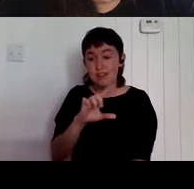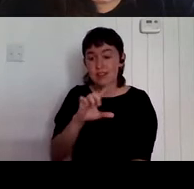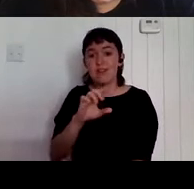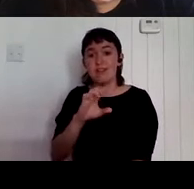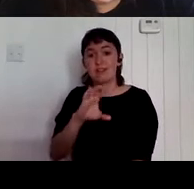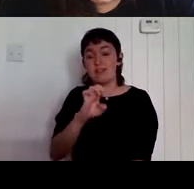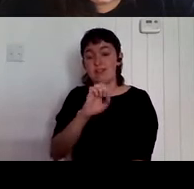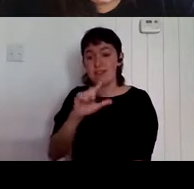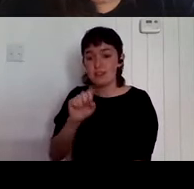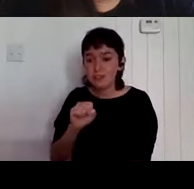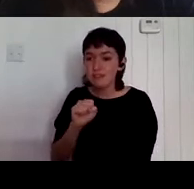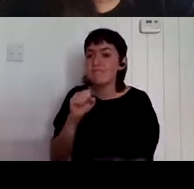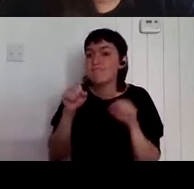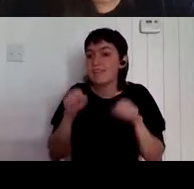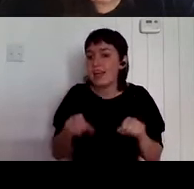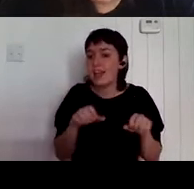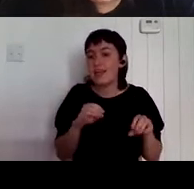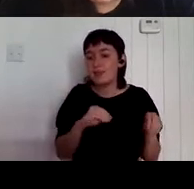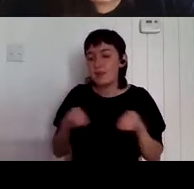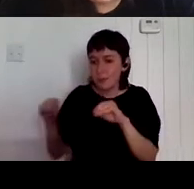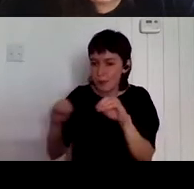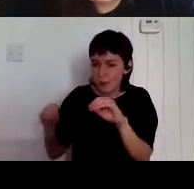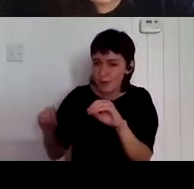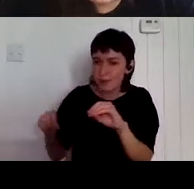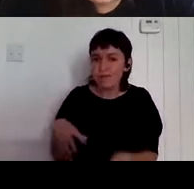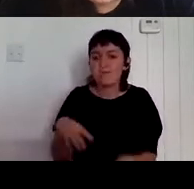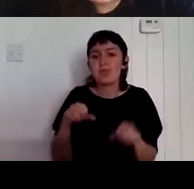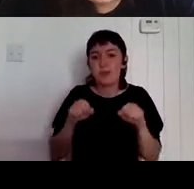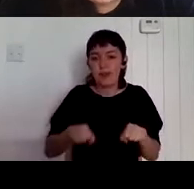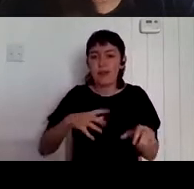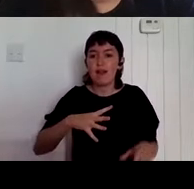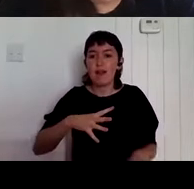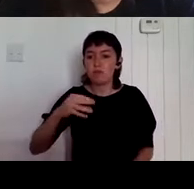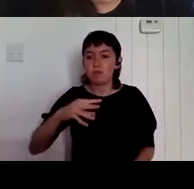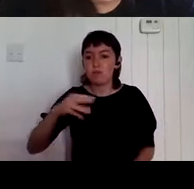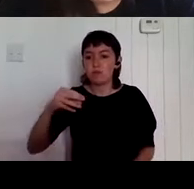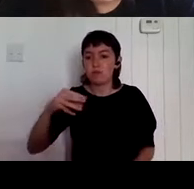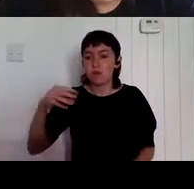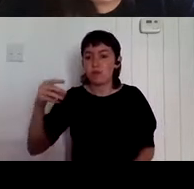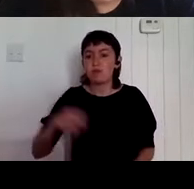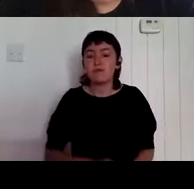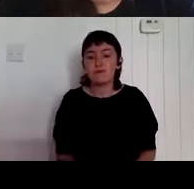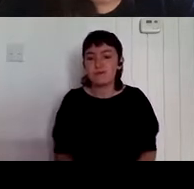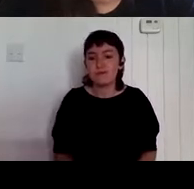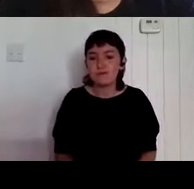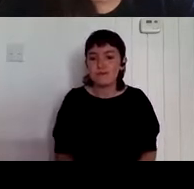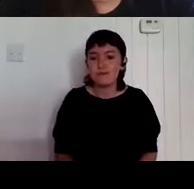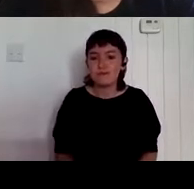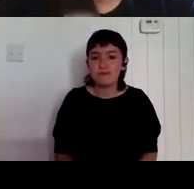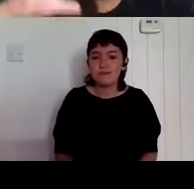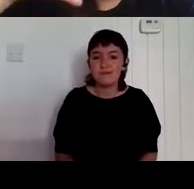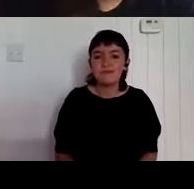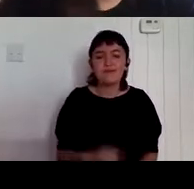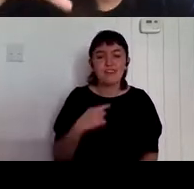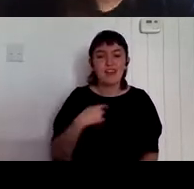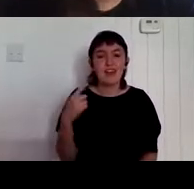that task. And so that's how it gets this type of motion. Um, and so that's anytime I think of a jellyfish,